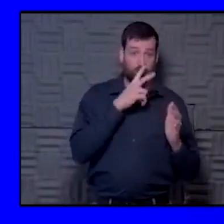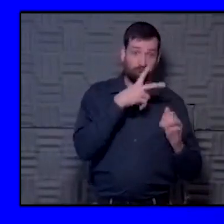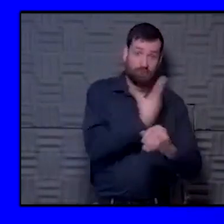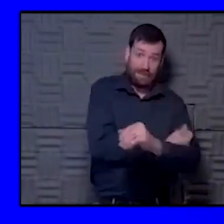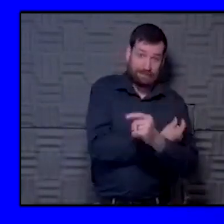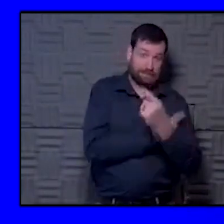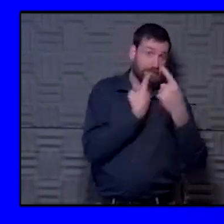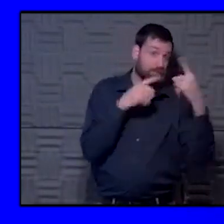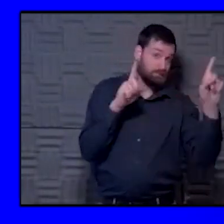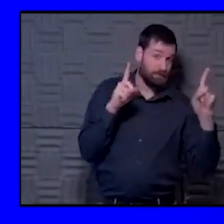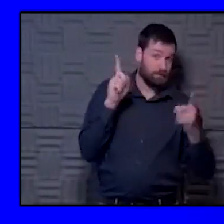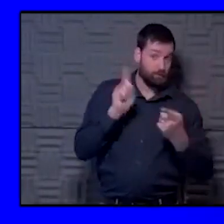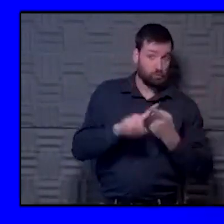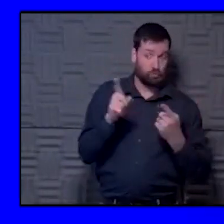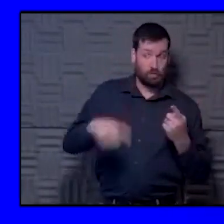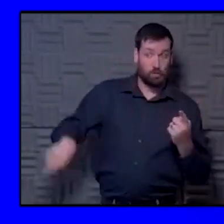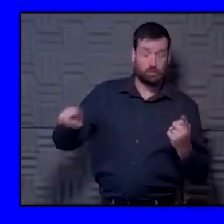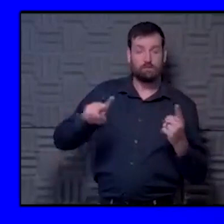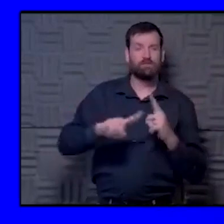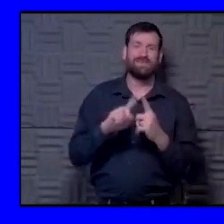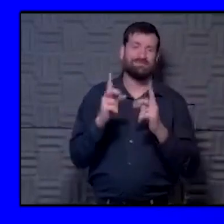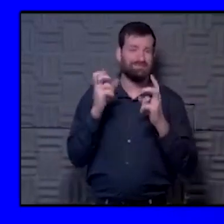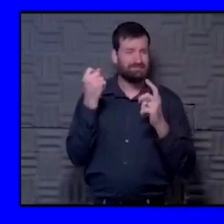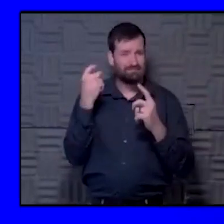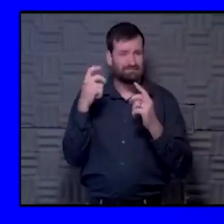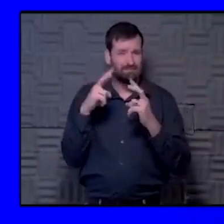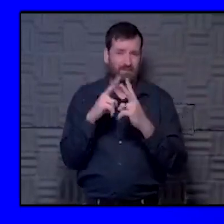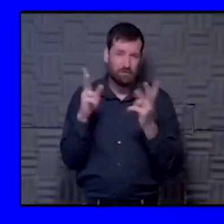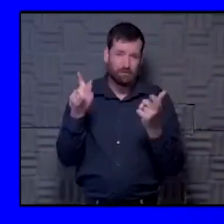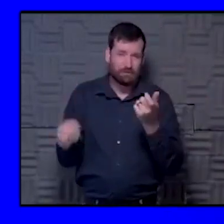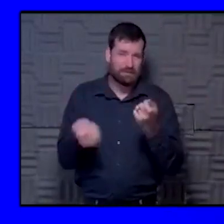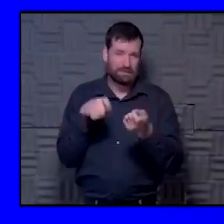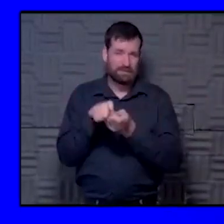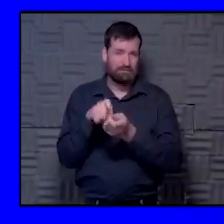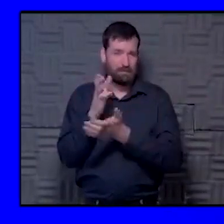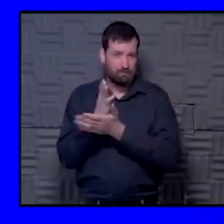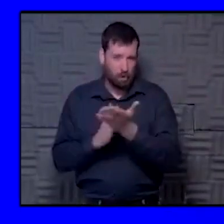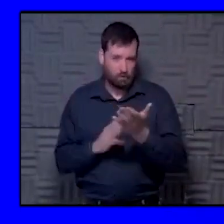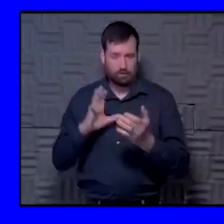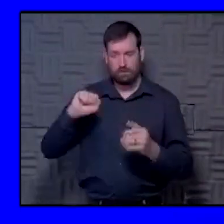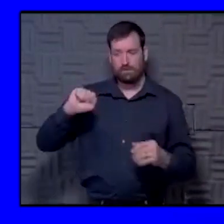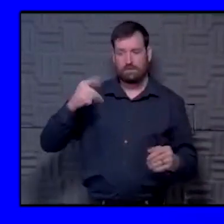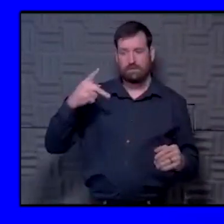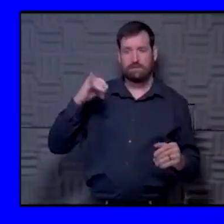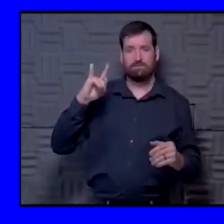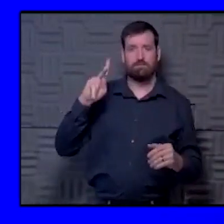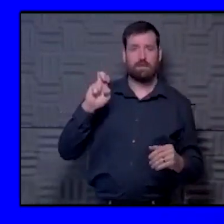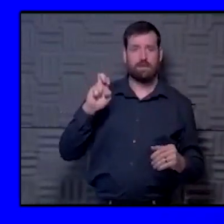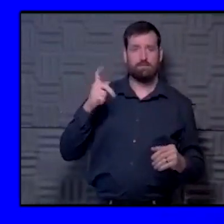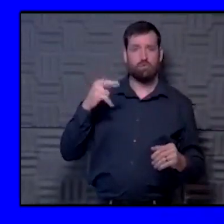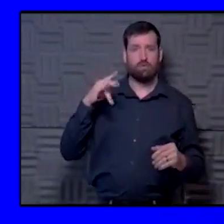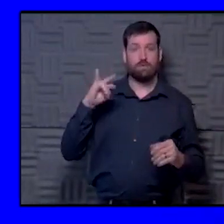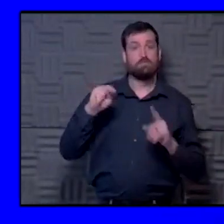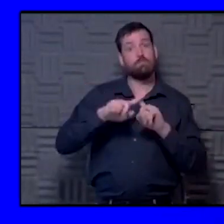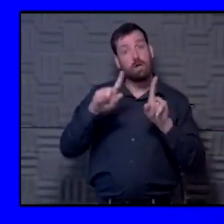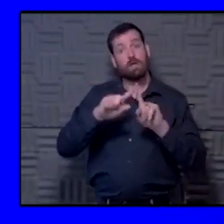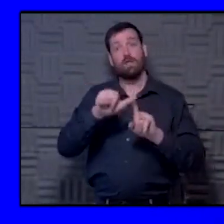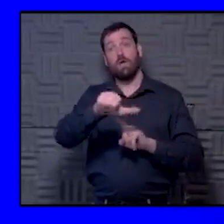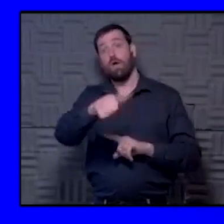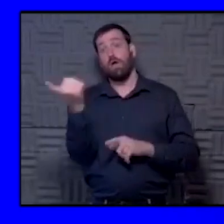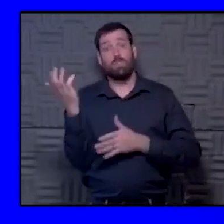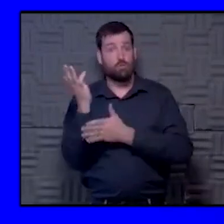are against it. Again, these are in very specific parts of that spike protein, but there are still other parts of the spike